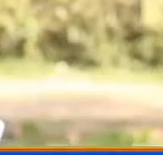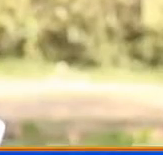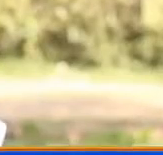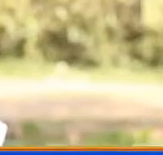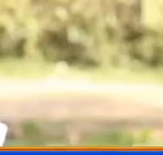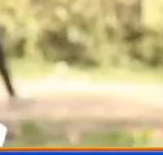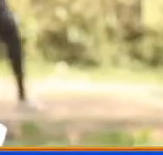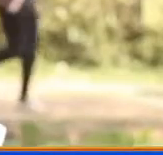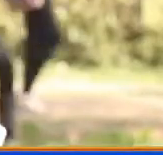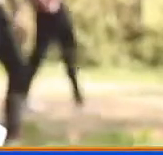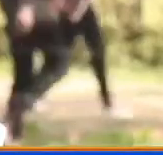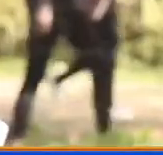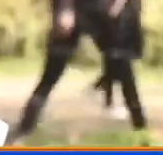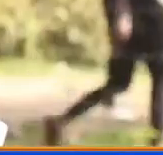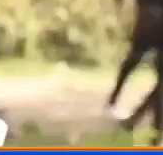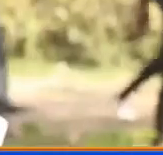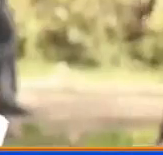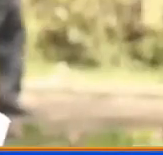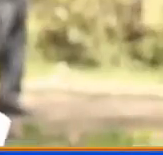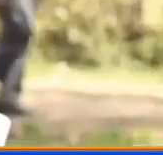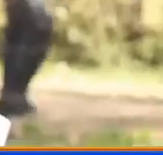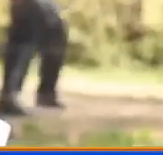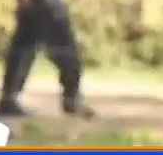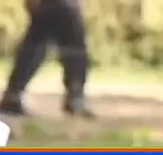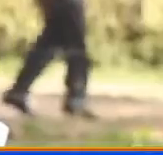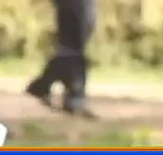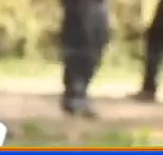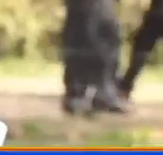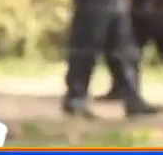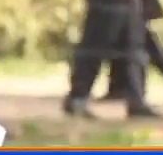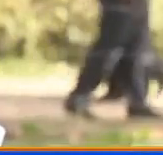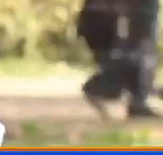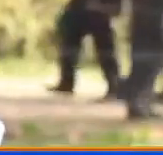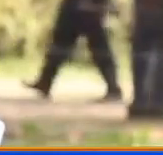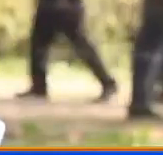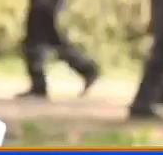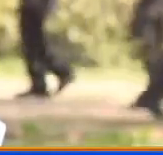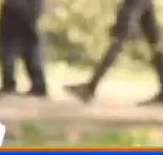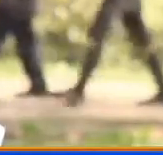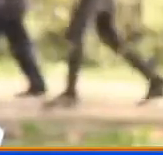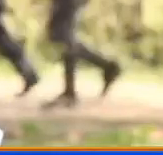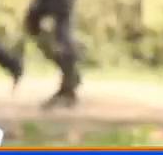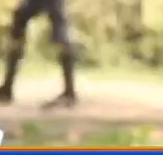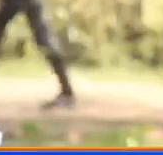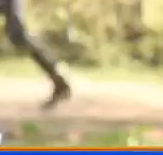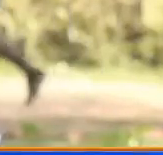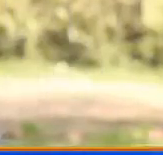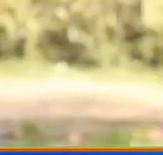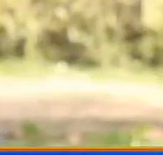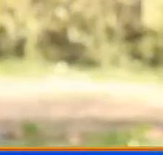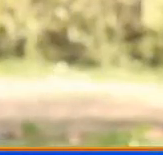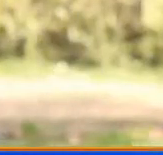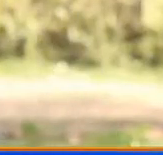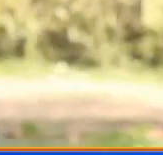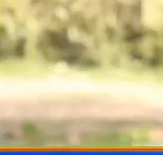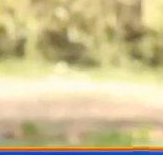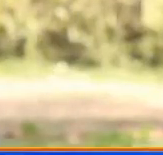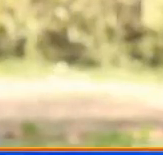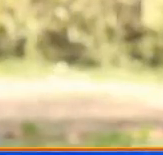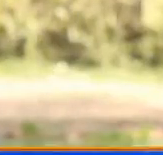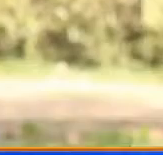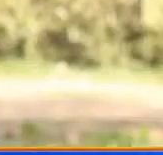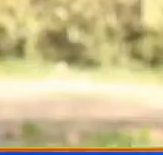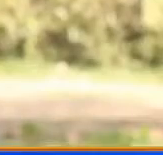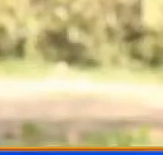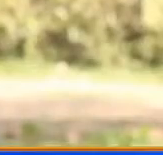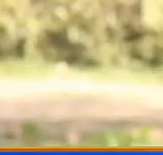hatuna shule nzuri ya primary. Ili watoto namba yao imeongezeka. Hata kwa sherehe ya leo ukiangalia watoto